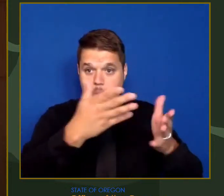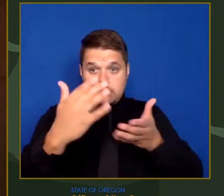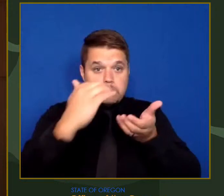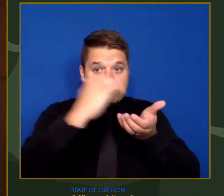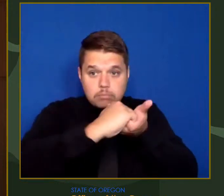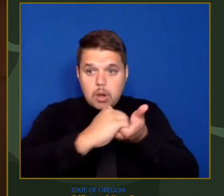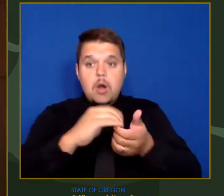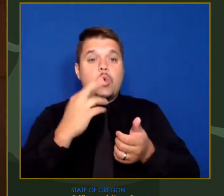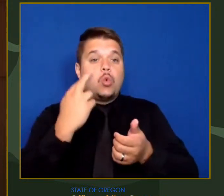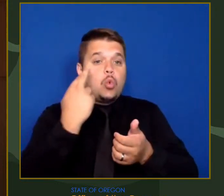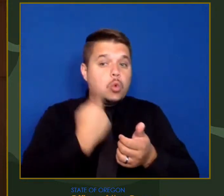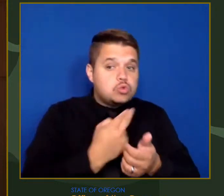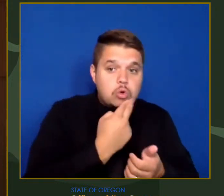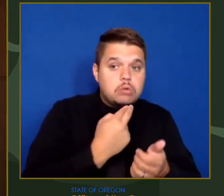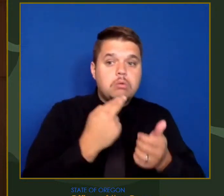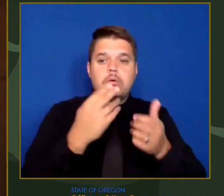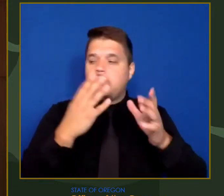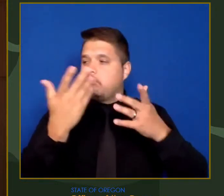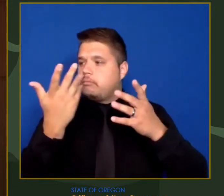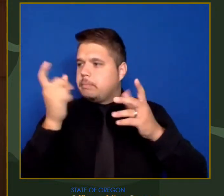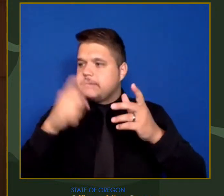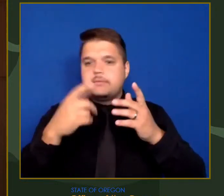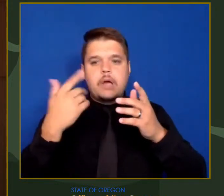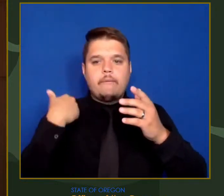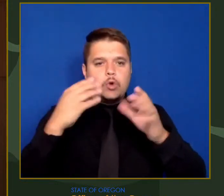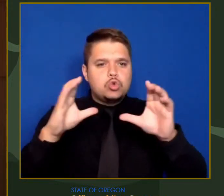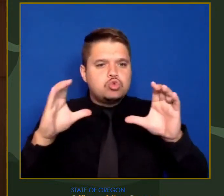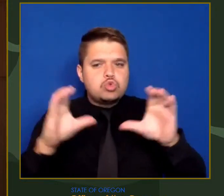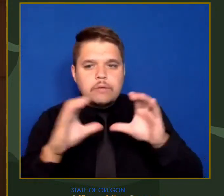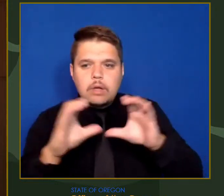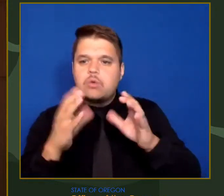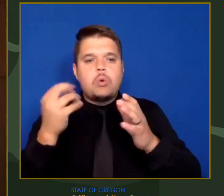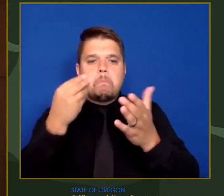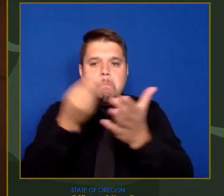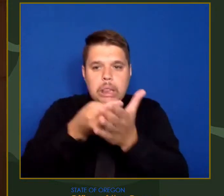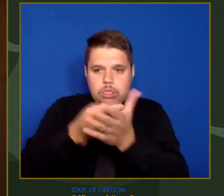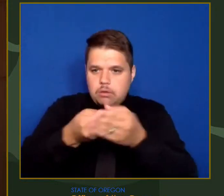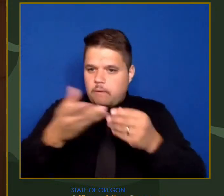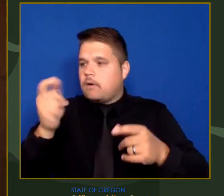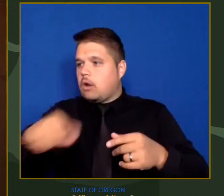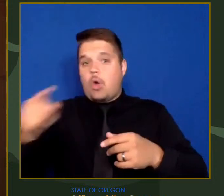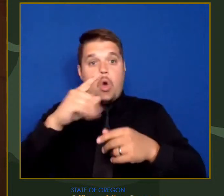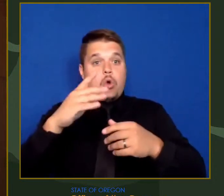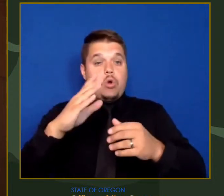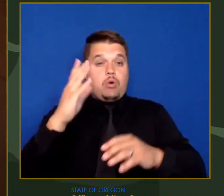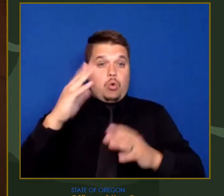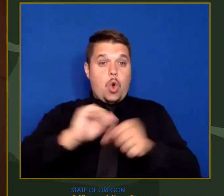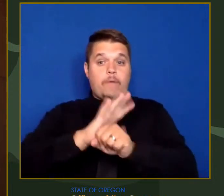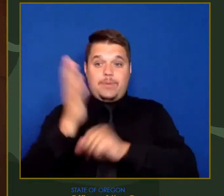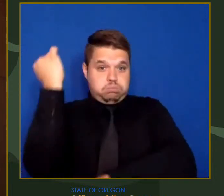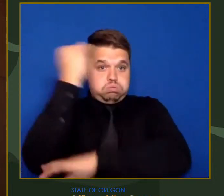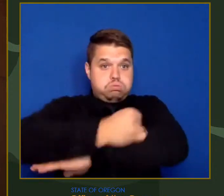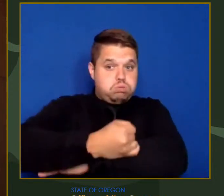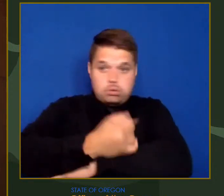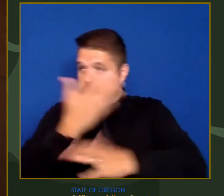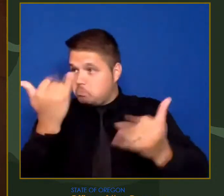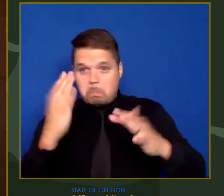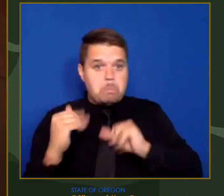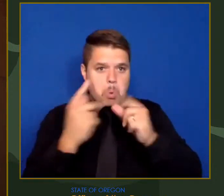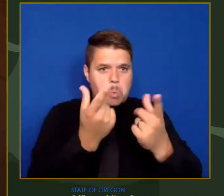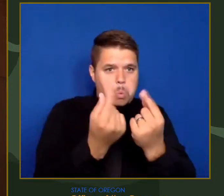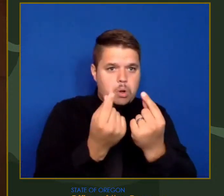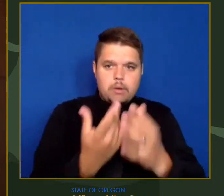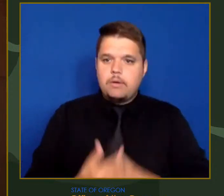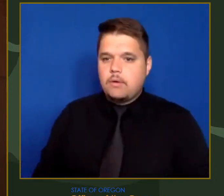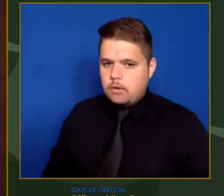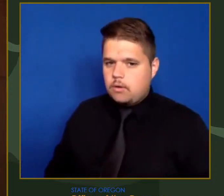and that money backfilled to the restaurants from COVID dollars? We have partnered with a number of folks, including